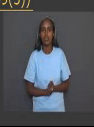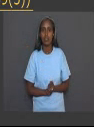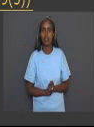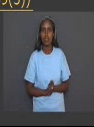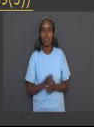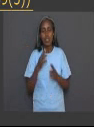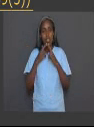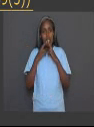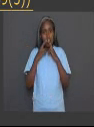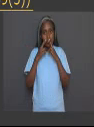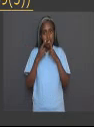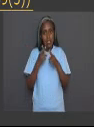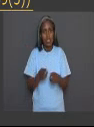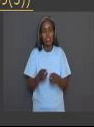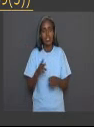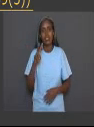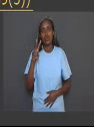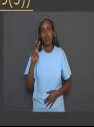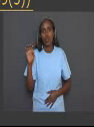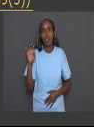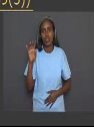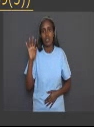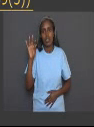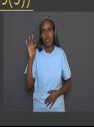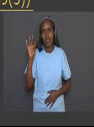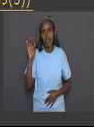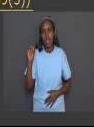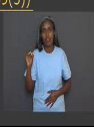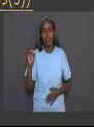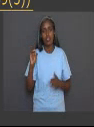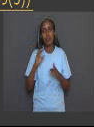The answer is 290 birr.